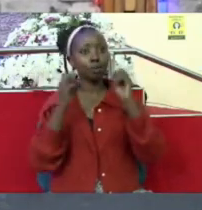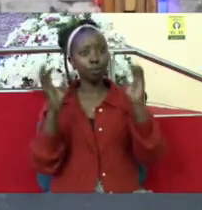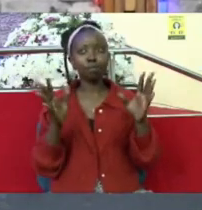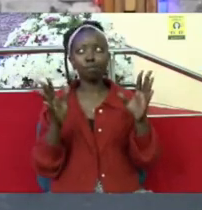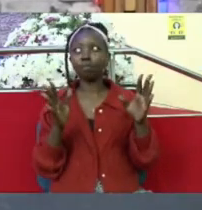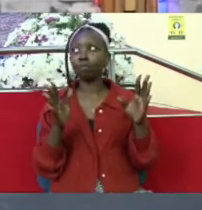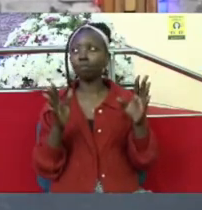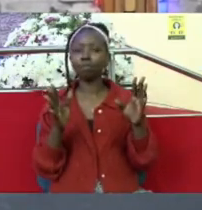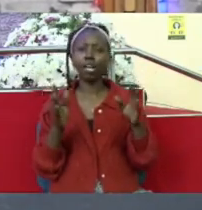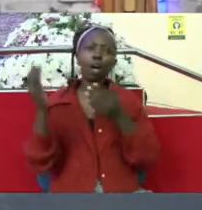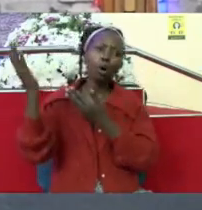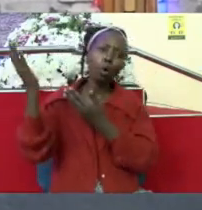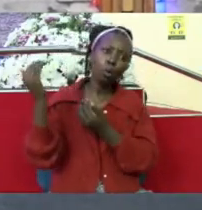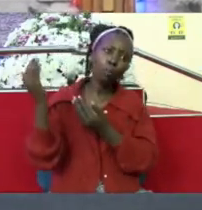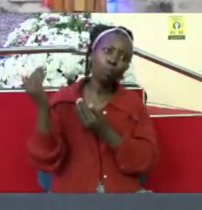You see,